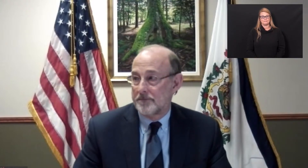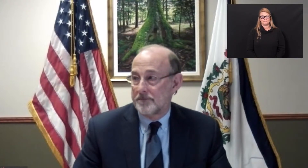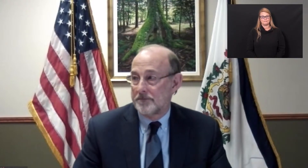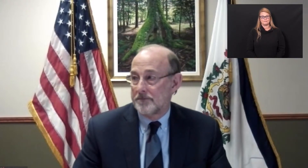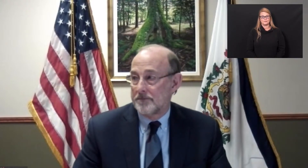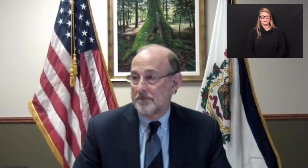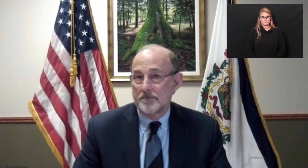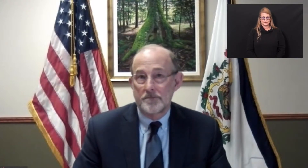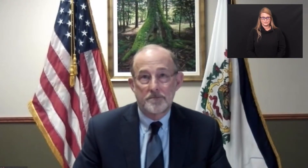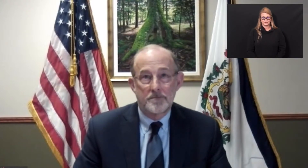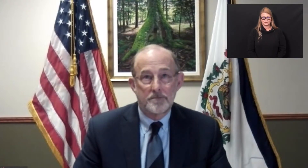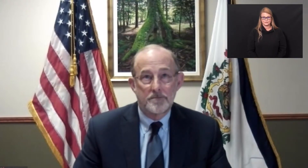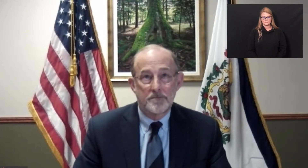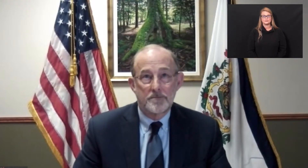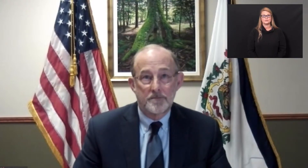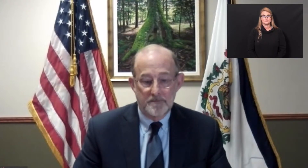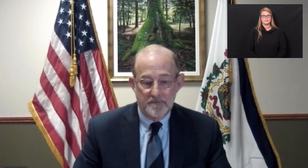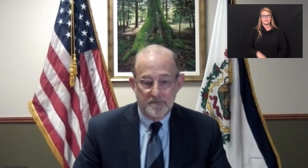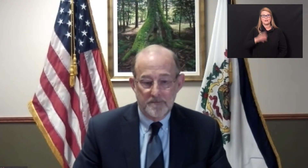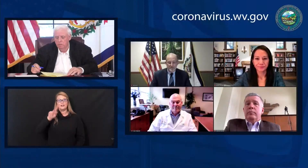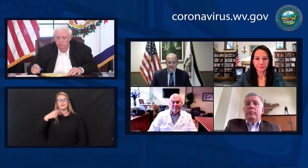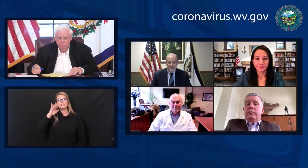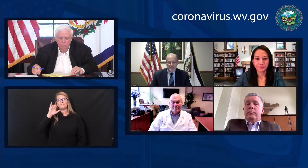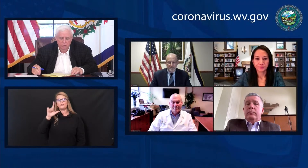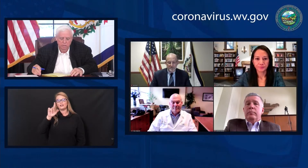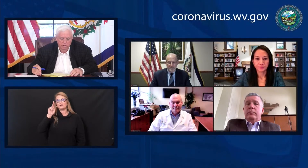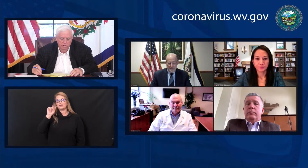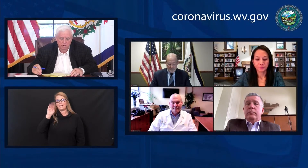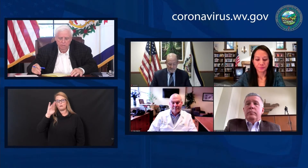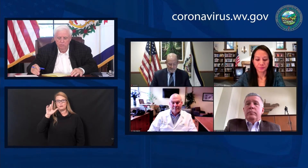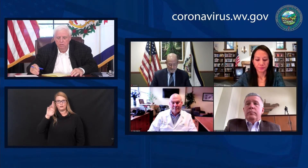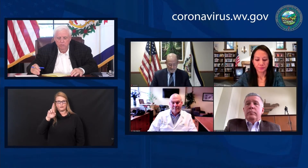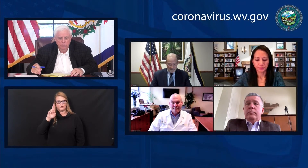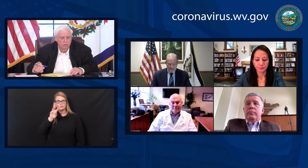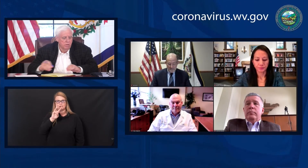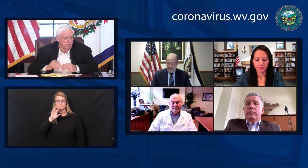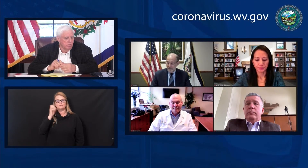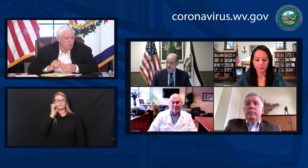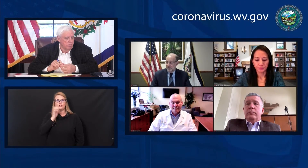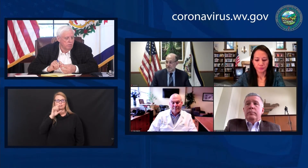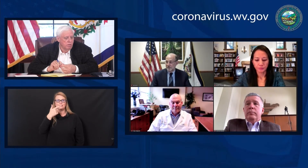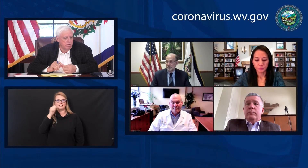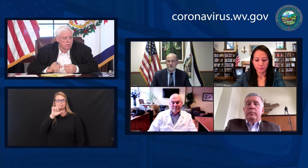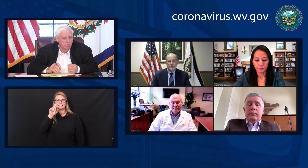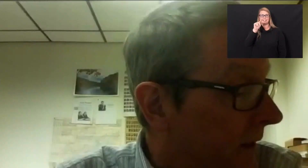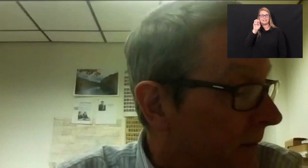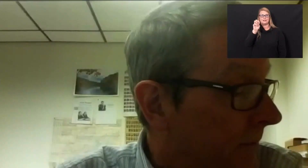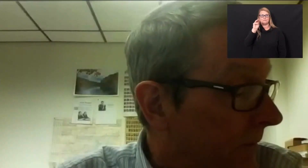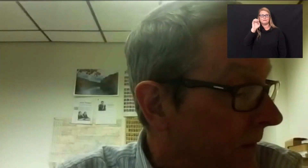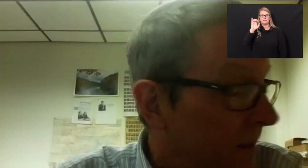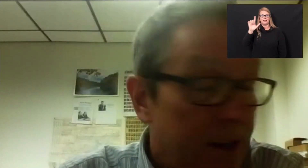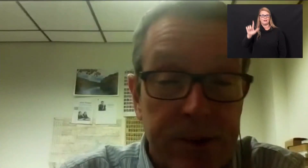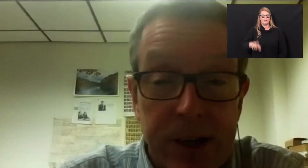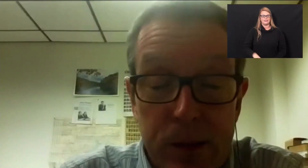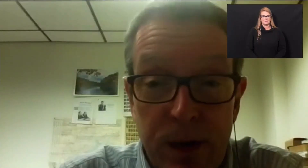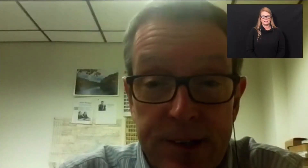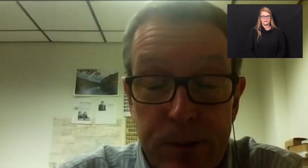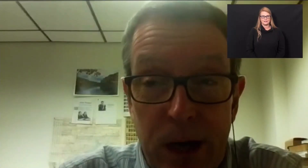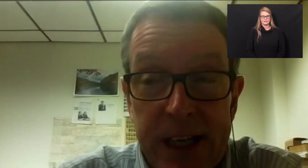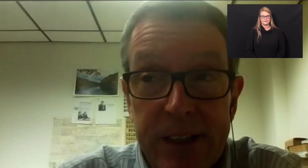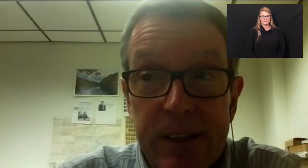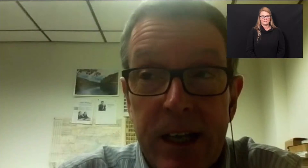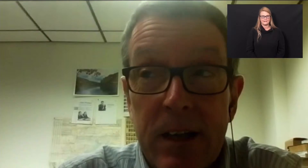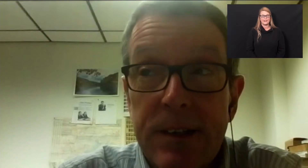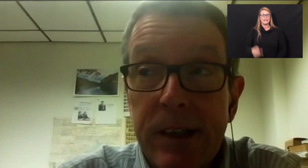All right, thank you, June. Next, we'll go to Phil Kabler with the Charleston Gazette-Mail. Hello, everyone. Yesterday,